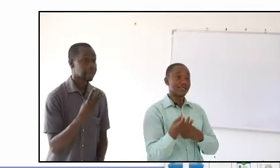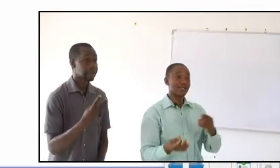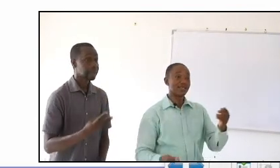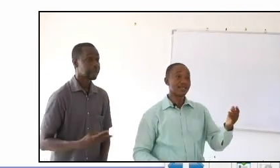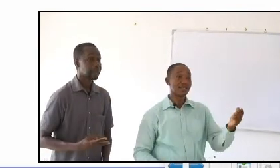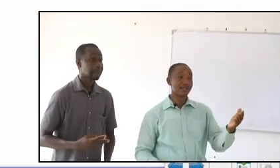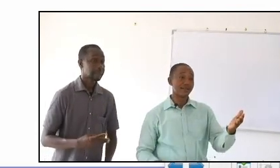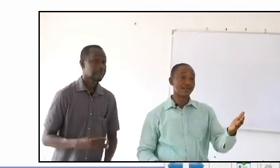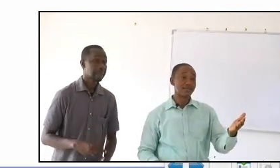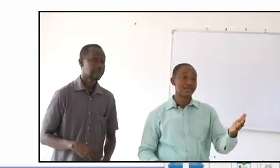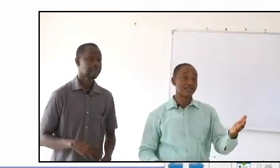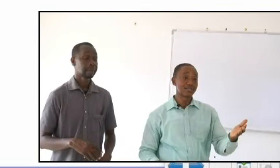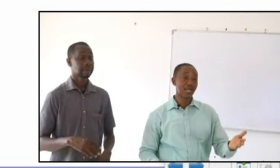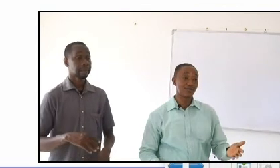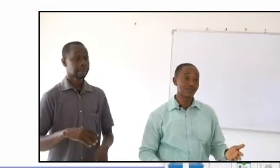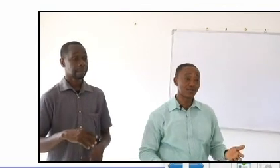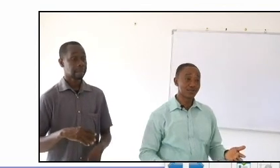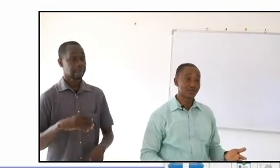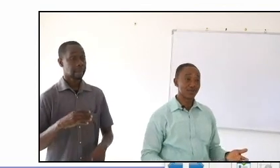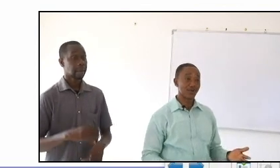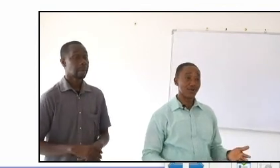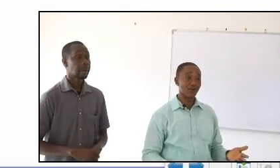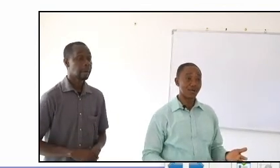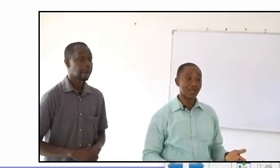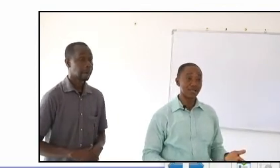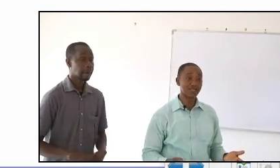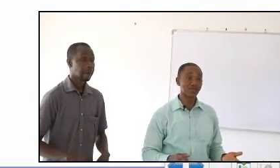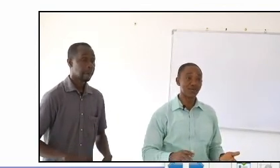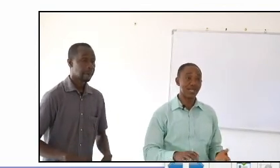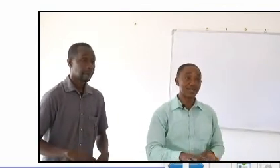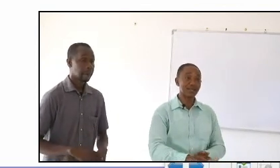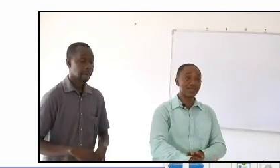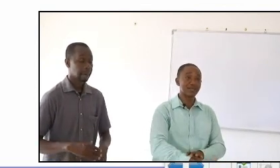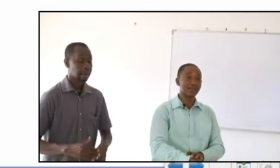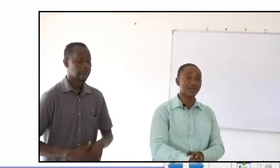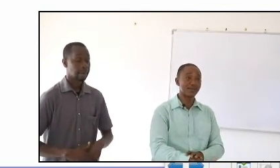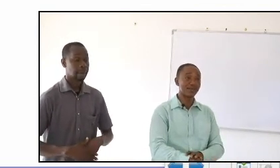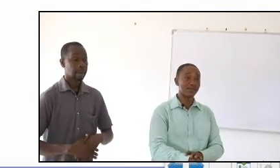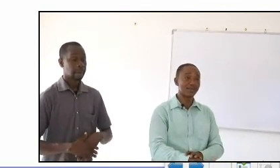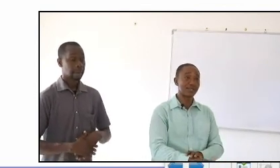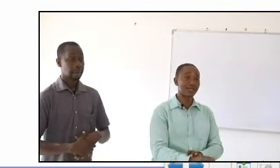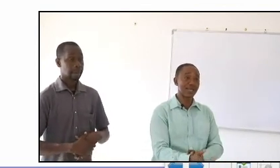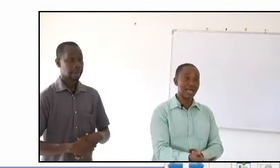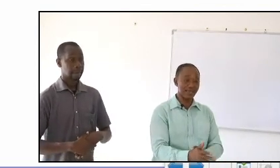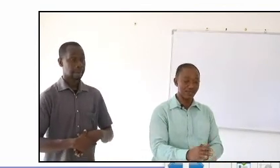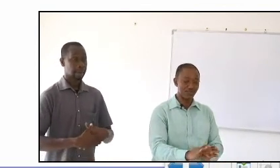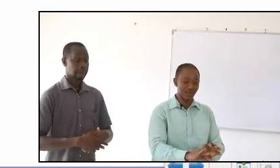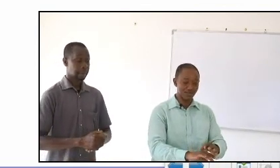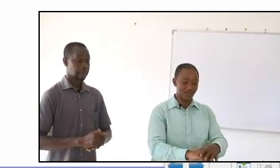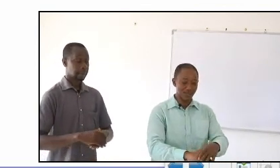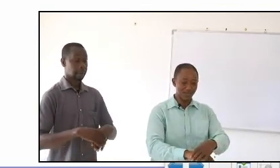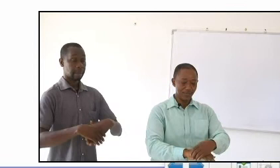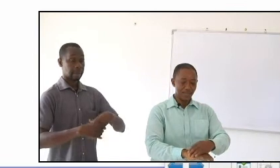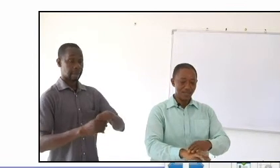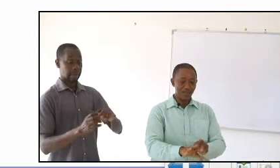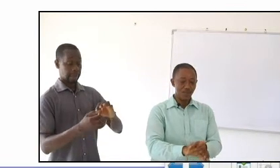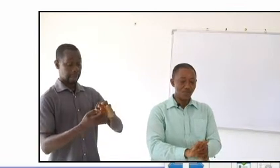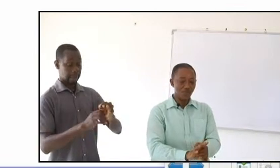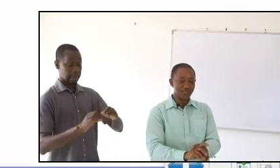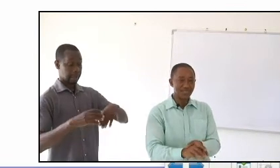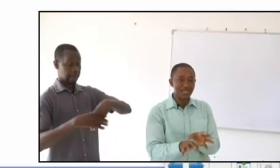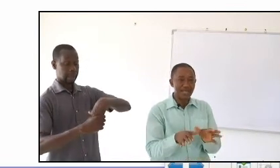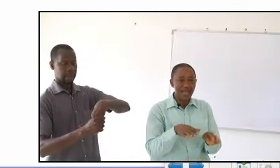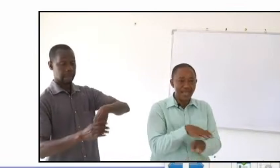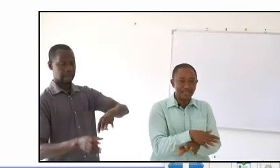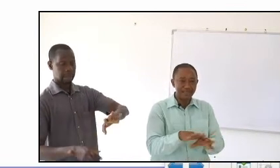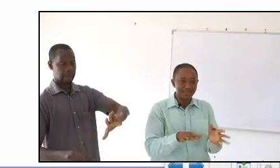is the saddle, or that is more like the gliding joint, okay? Your